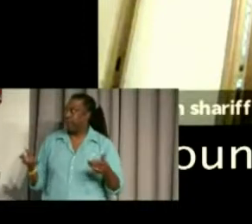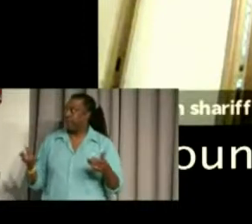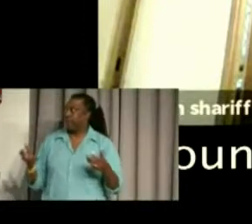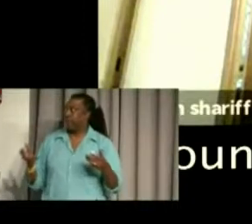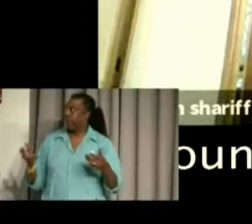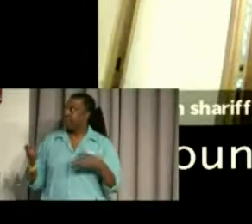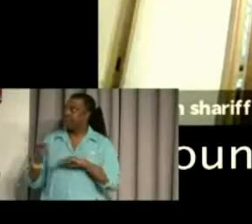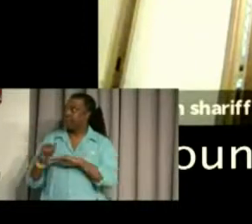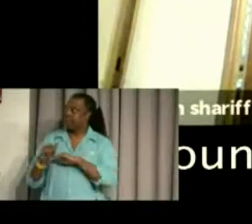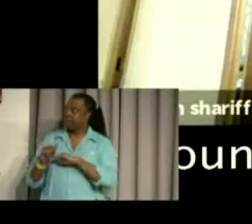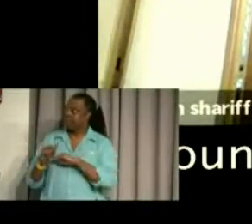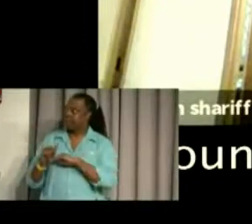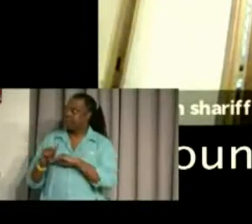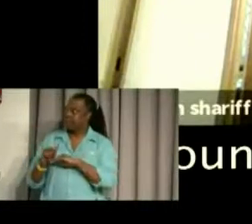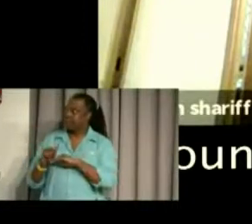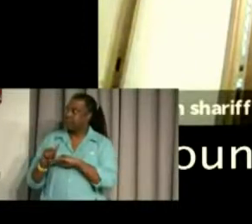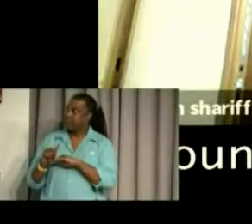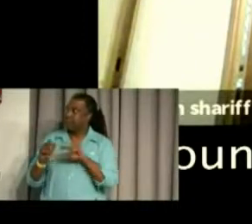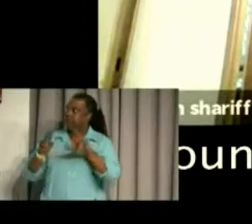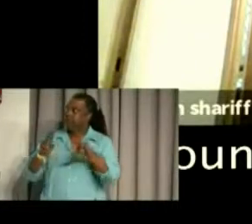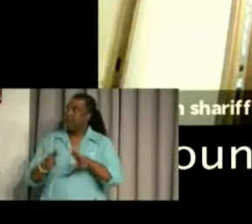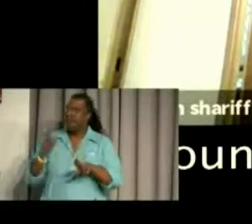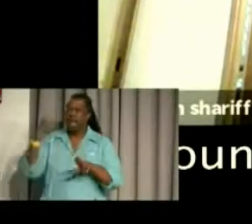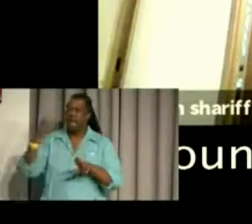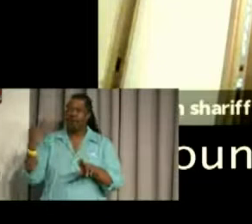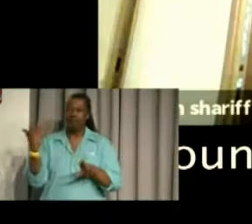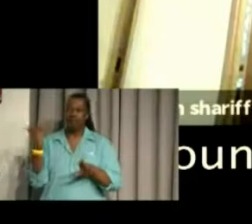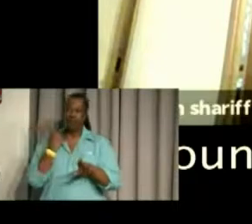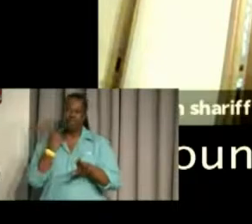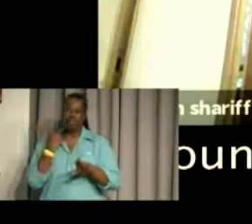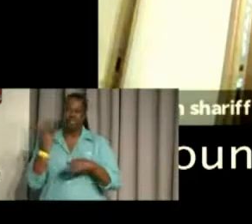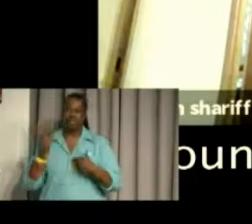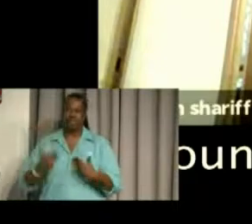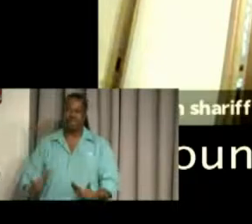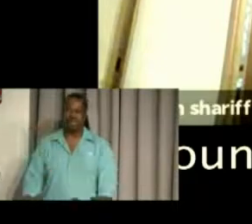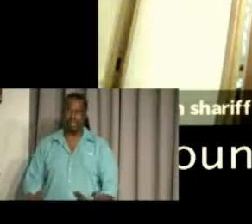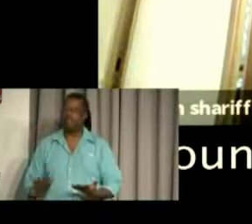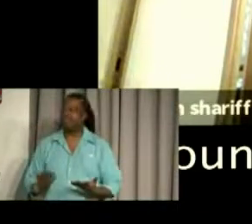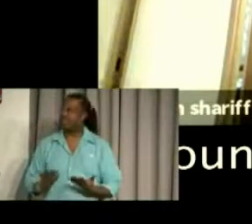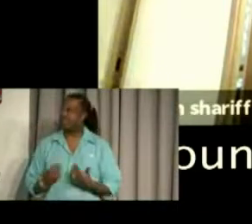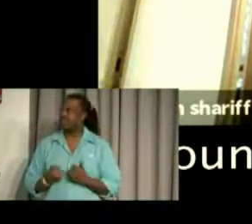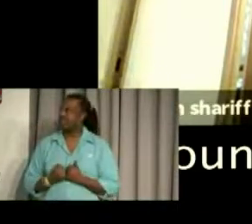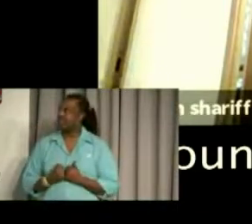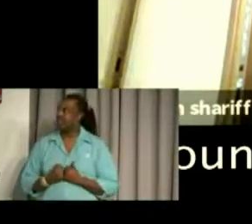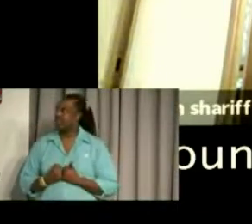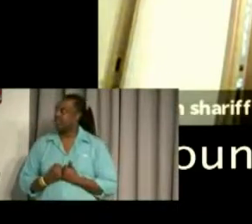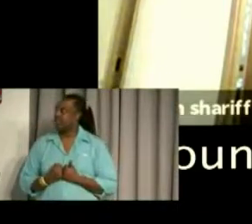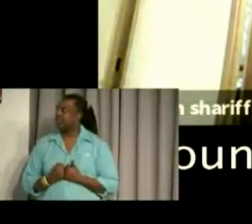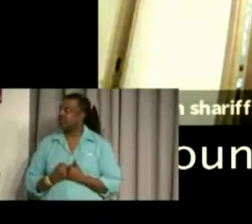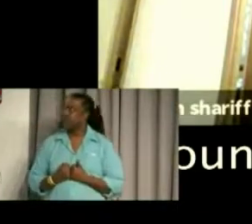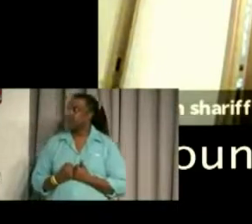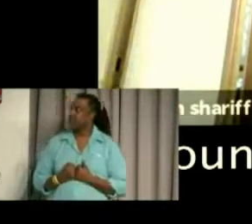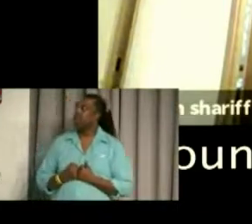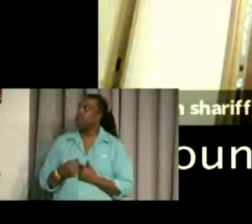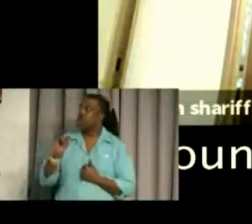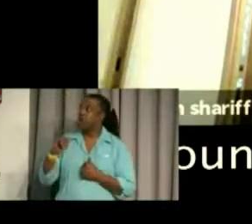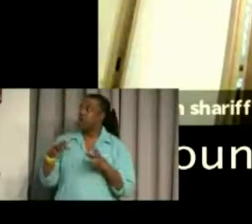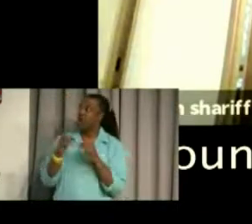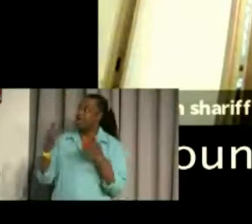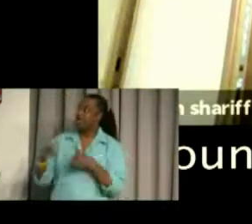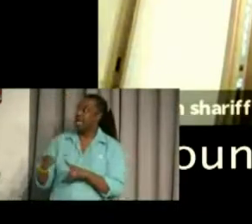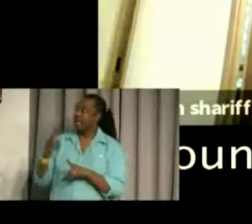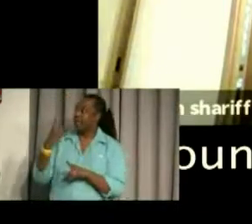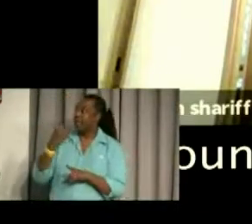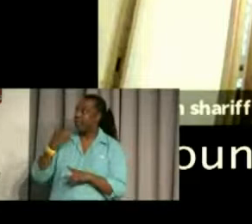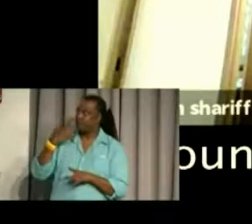apply for bankruptcy proceedings. And the Flint water crisis happened because it was an action